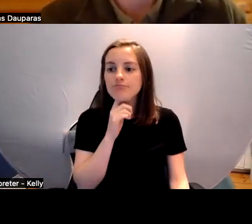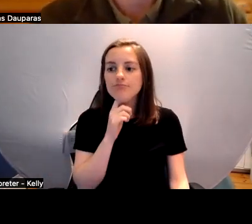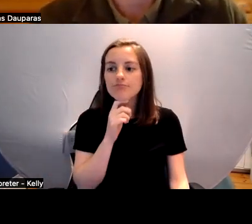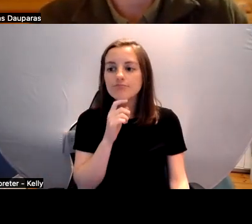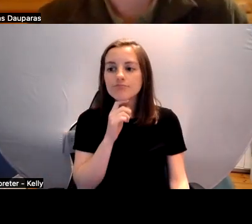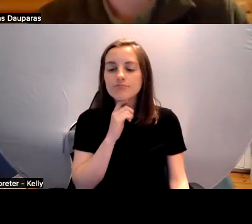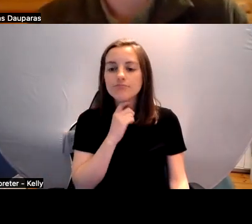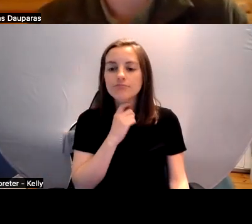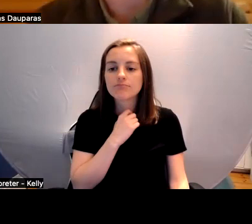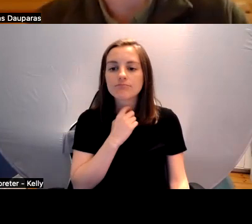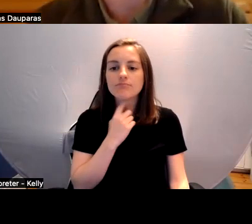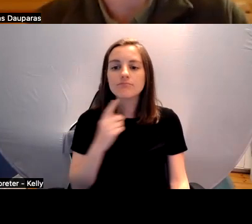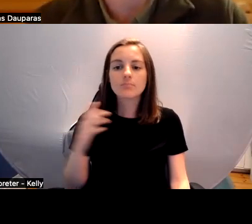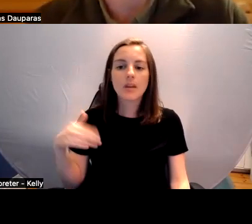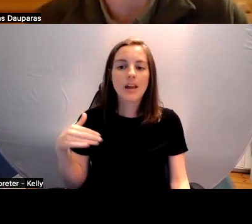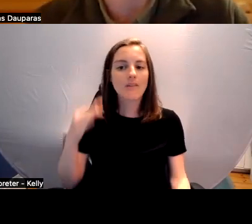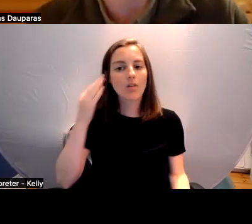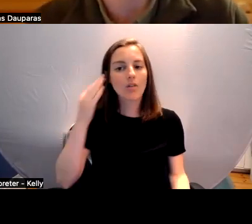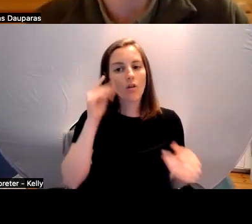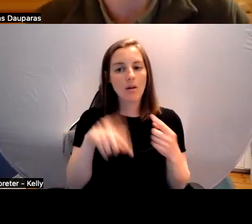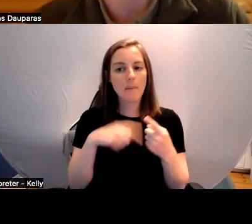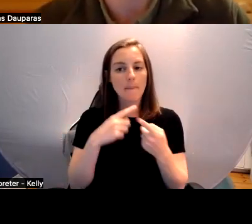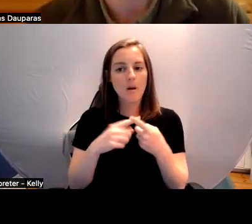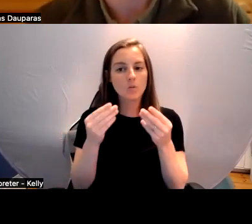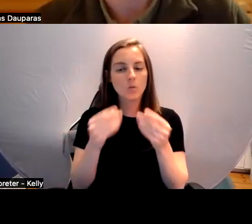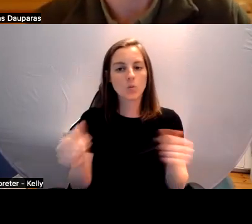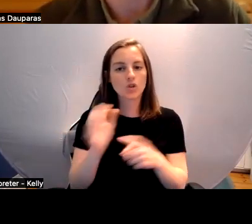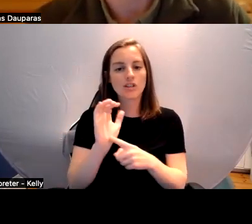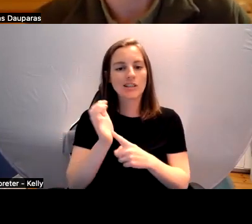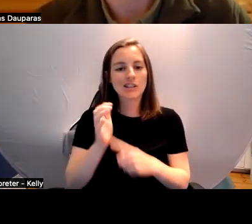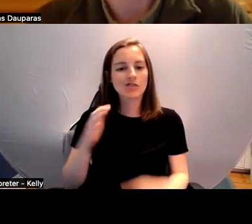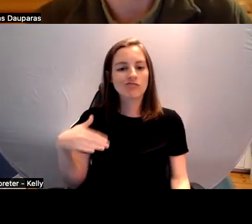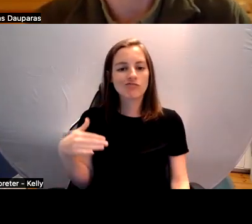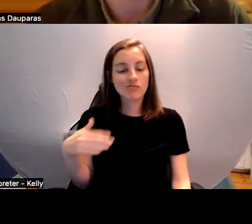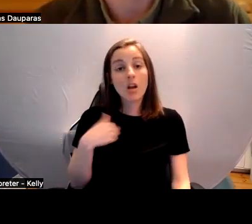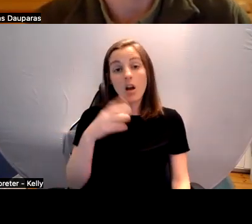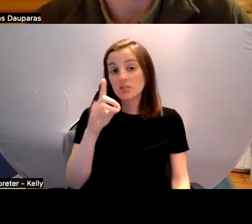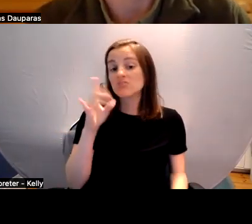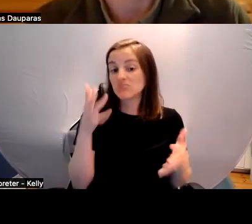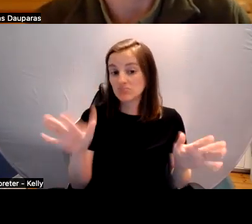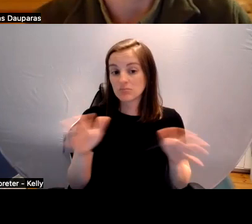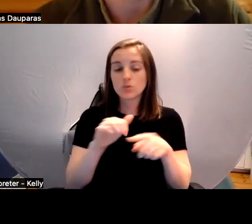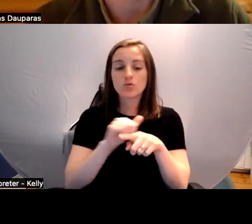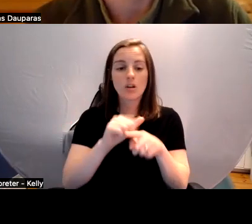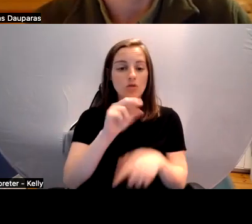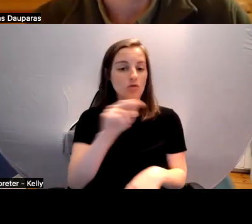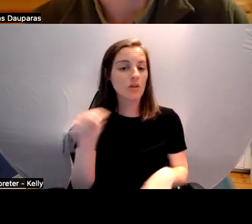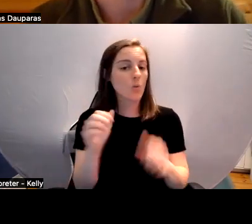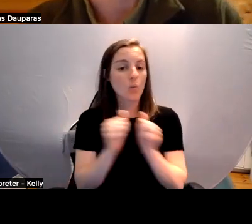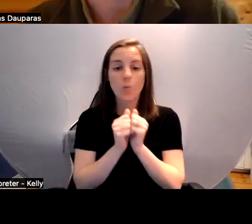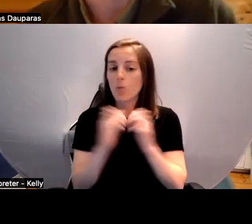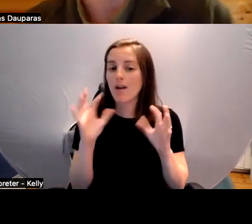I haven't thought about the solution conditions, but I did train a neural network without including any